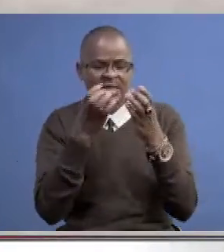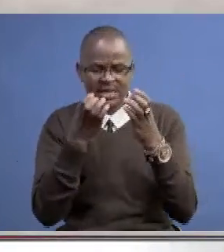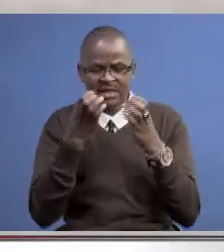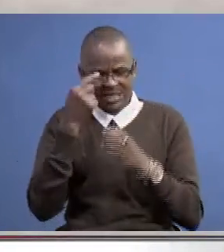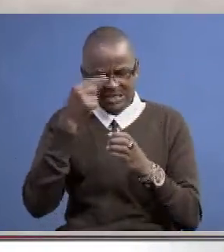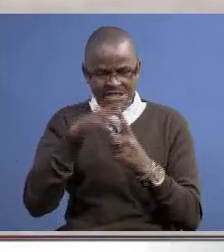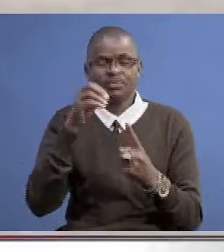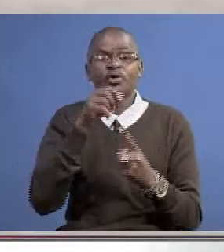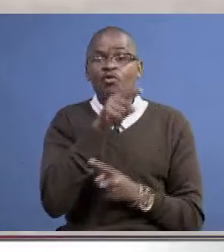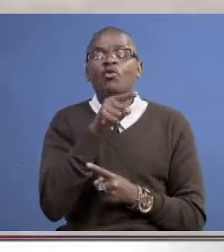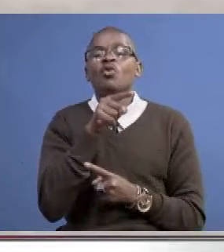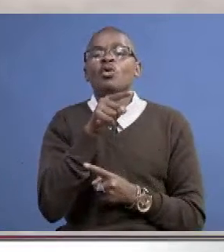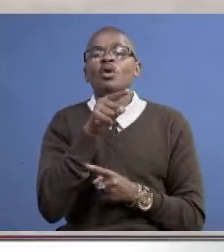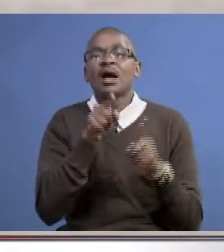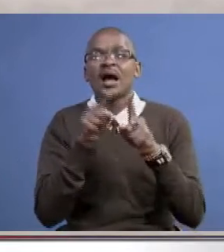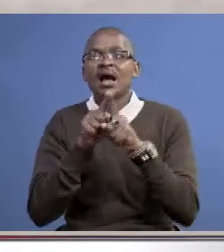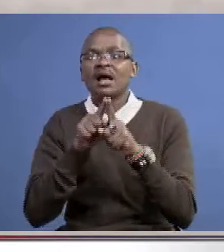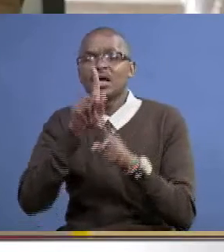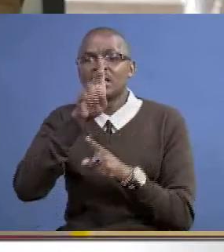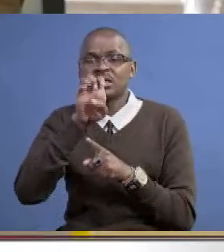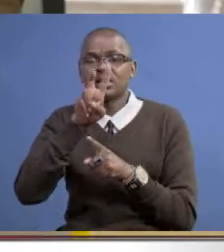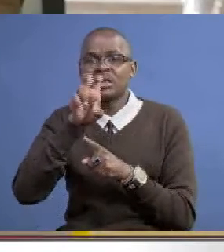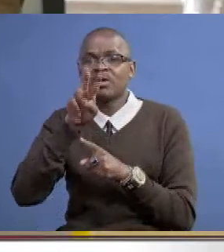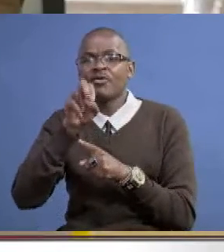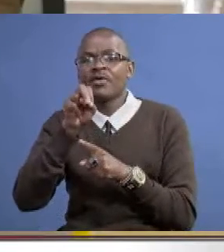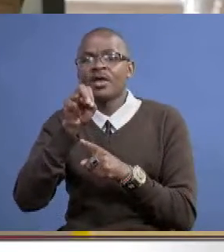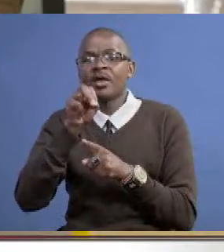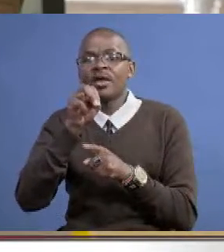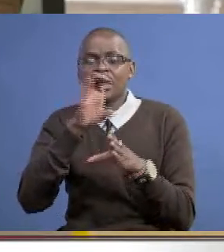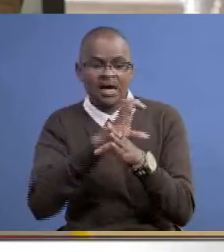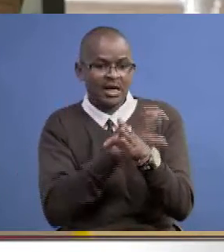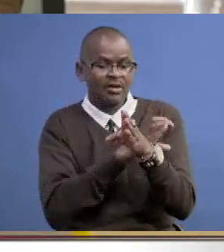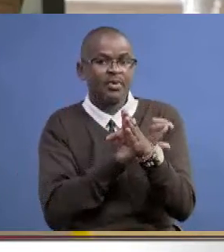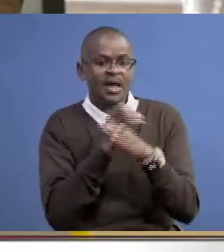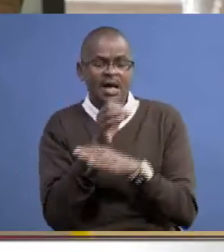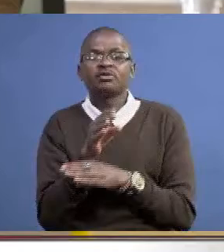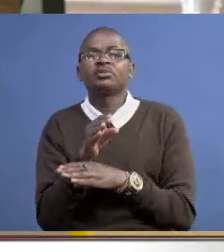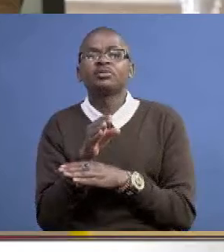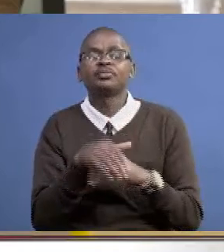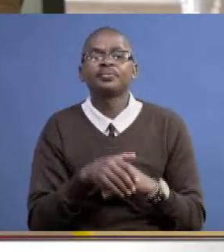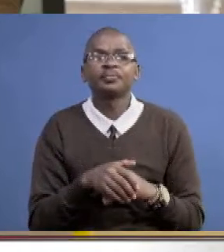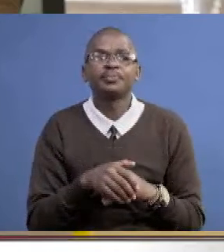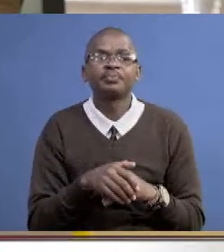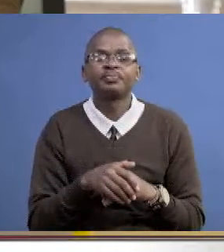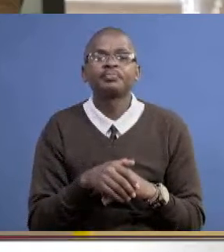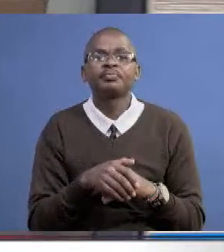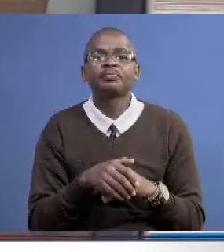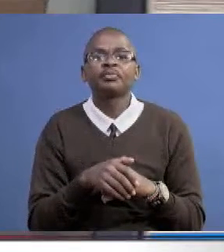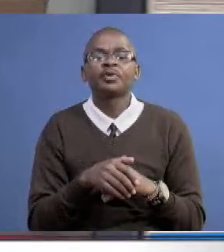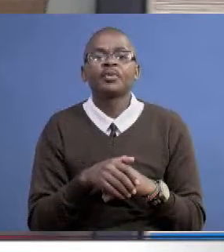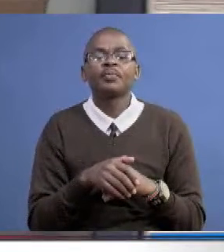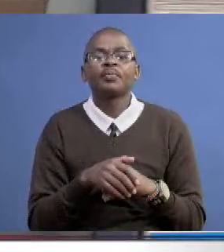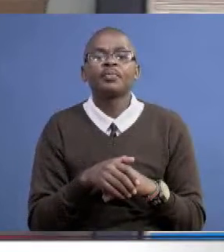the specialized care of Dr. Muhwana, as Kevin Amudavi, the clinical officer stationed at Dadaab, explains. Mara kadhaa na